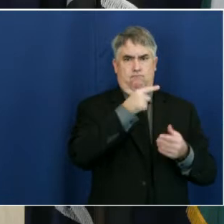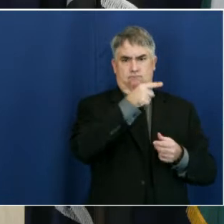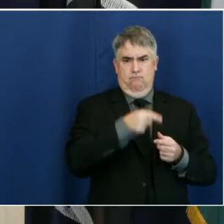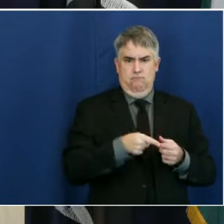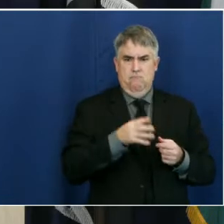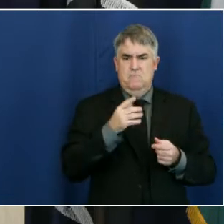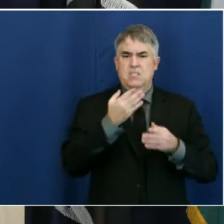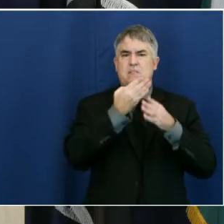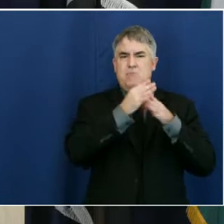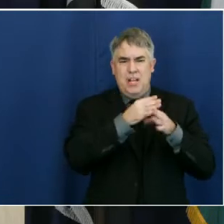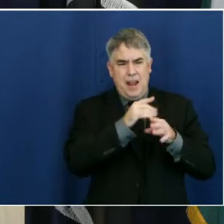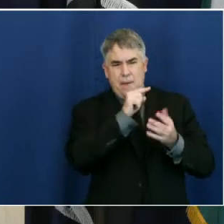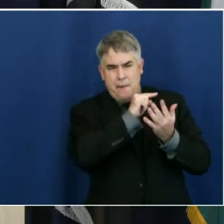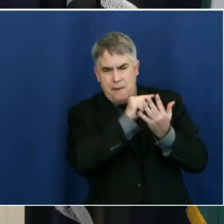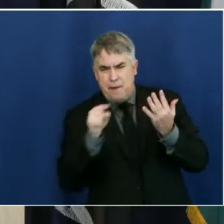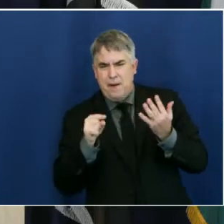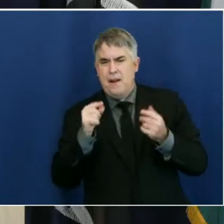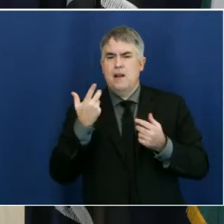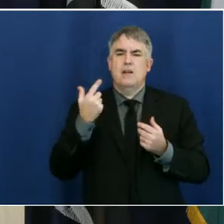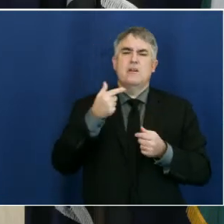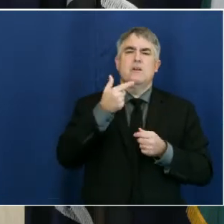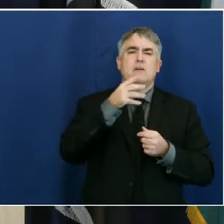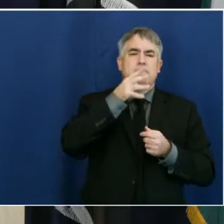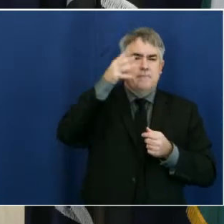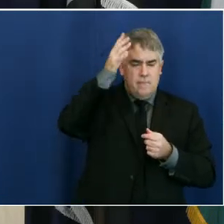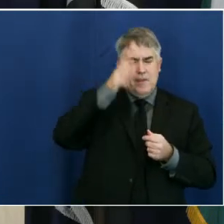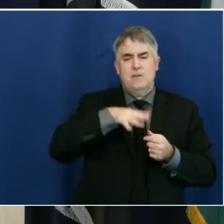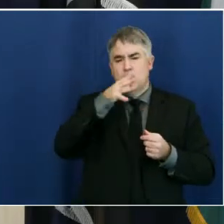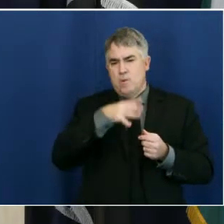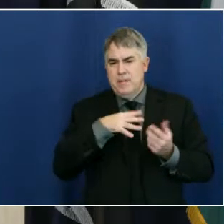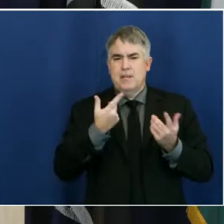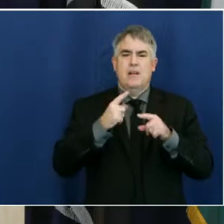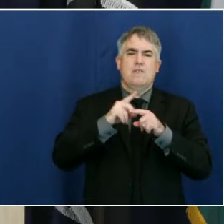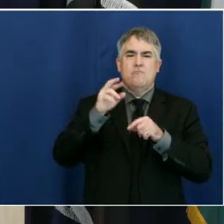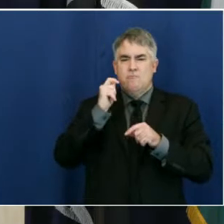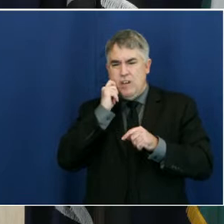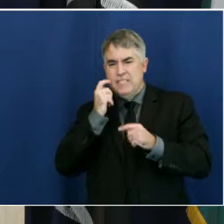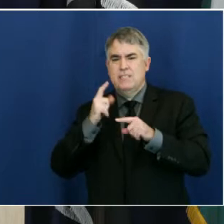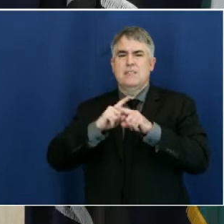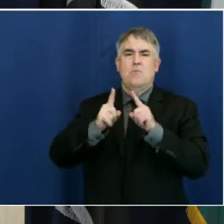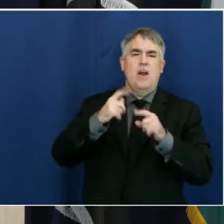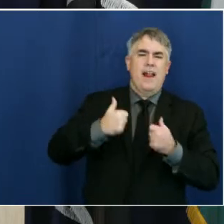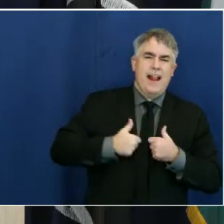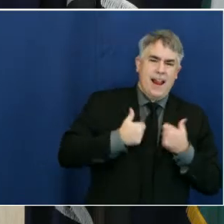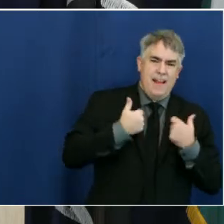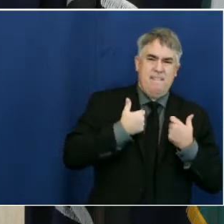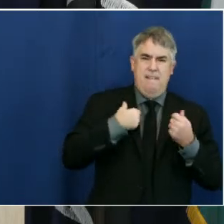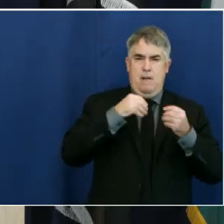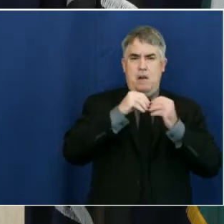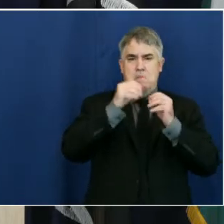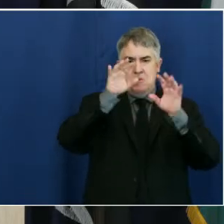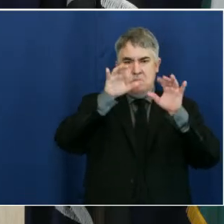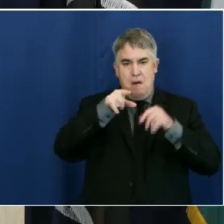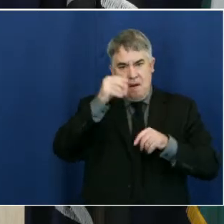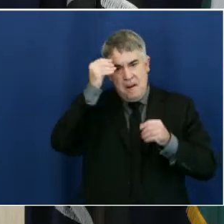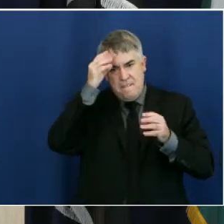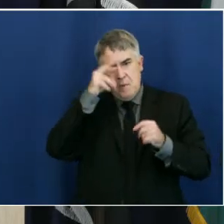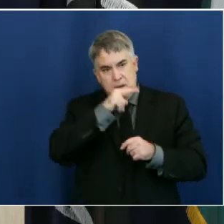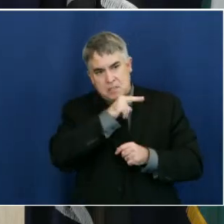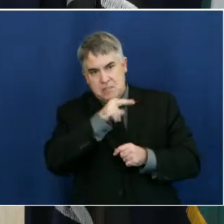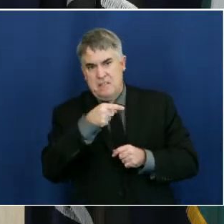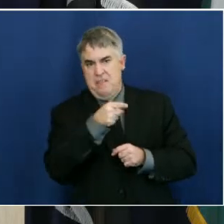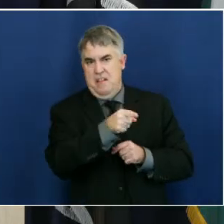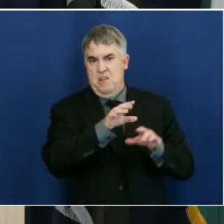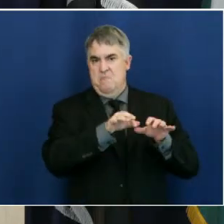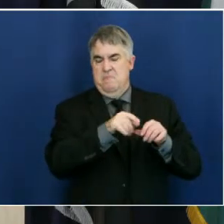by gender, by race and ethnicity, along with geography. 2 important, very, very, very important caveats is dosages